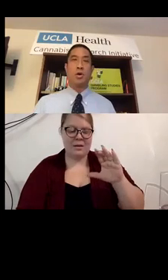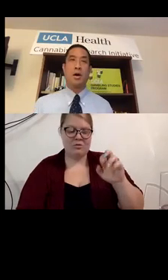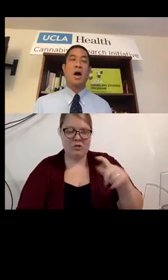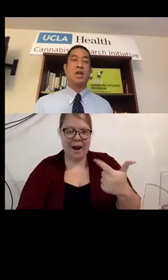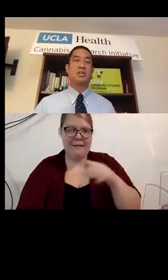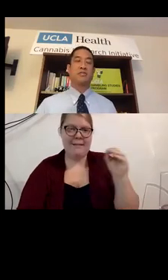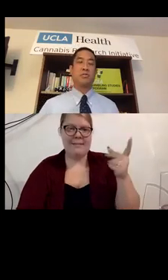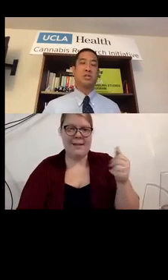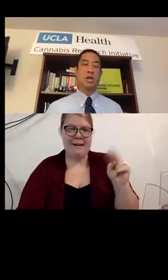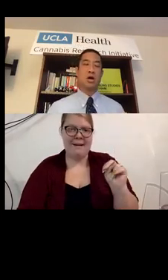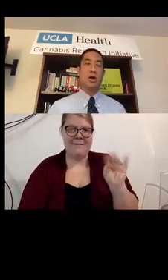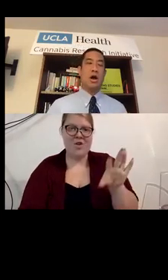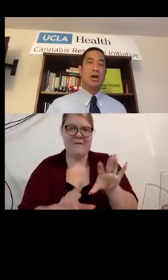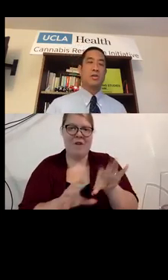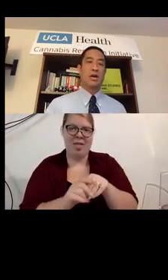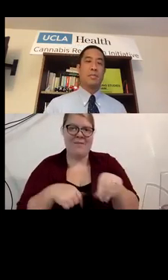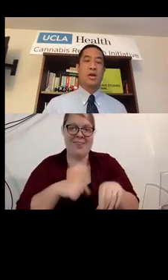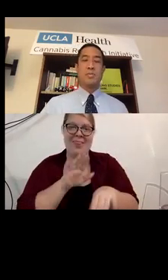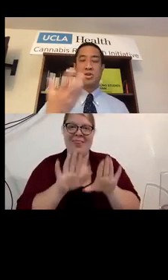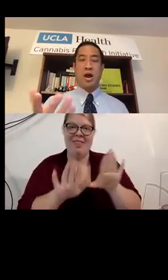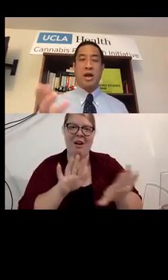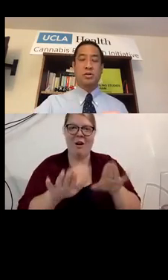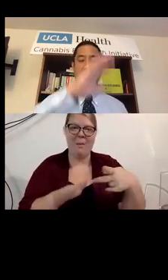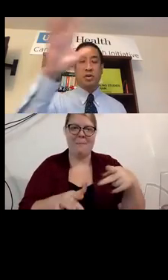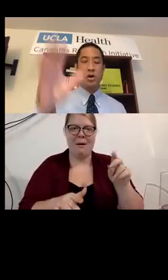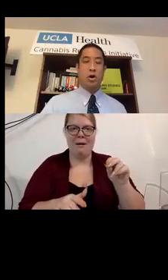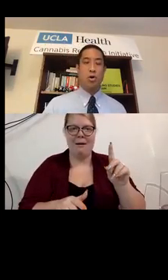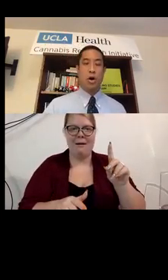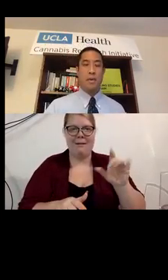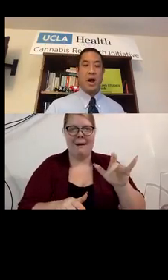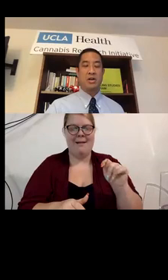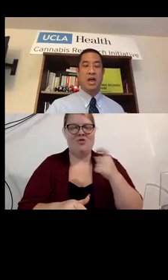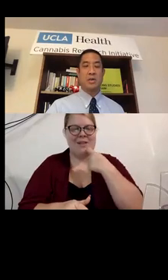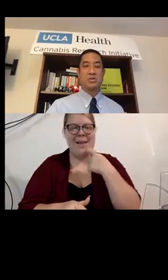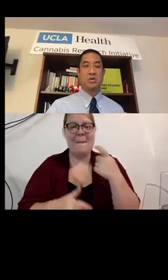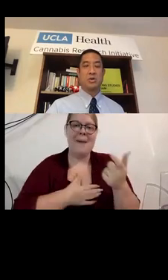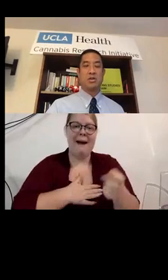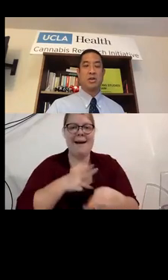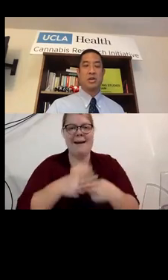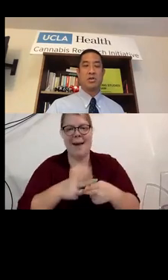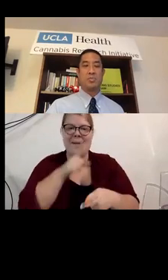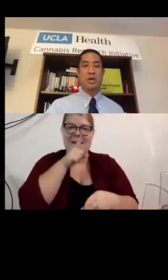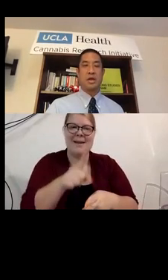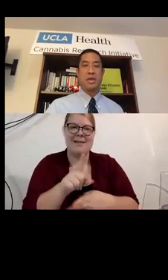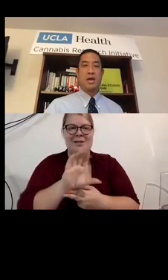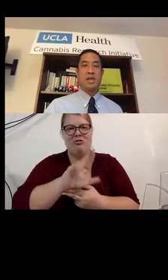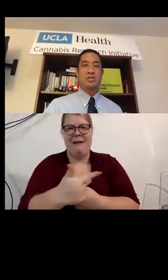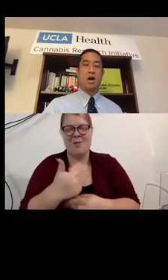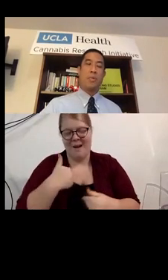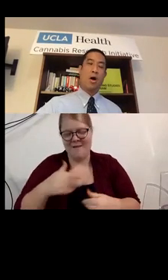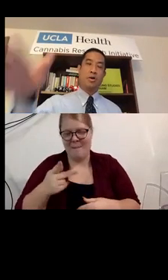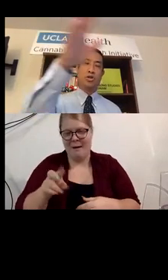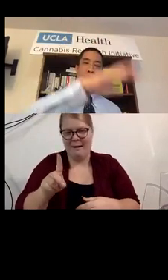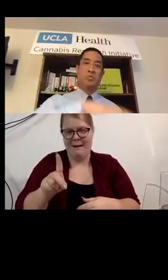their podcast a few months ago. And my name is Craig, so I have a whole podcast episode on there on our website. That's